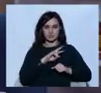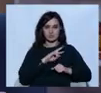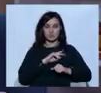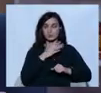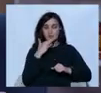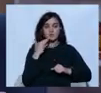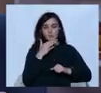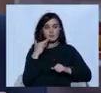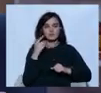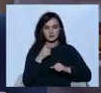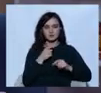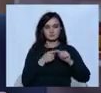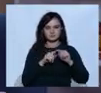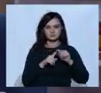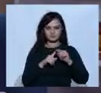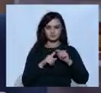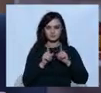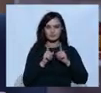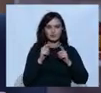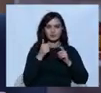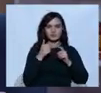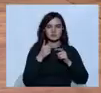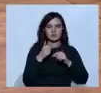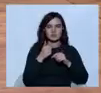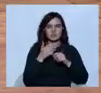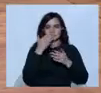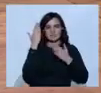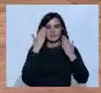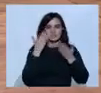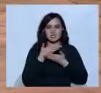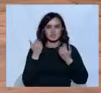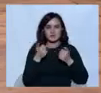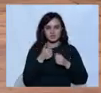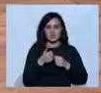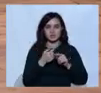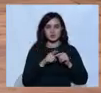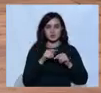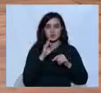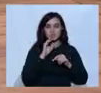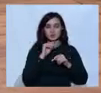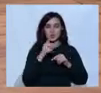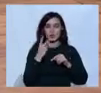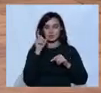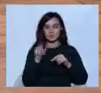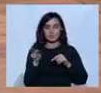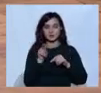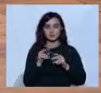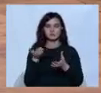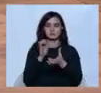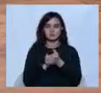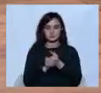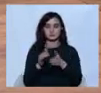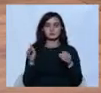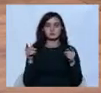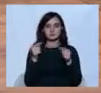of Venice has the potential to end tragically. But it doesn't, so it's a comedy. And now let's take